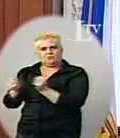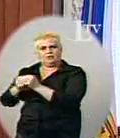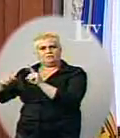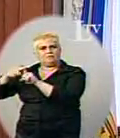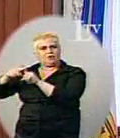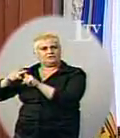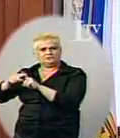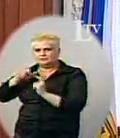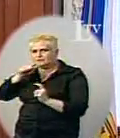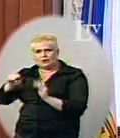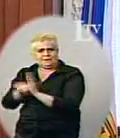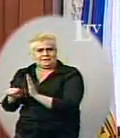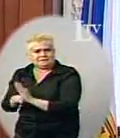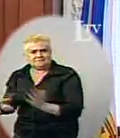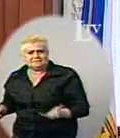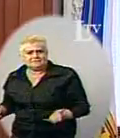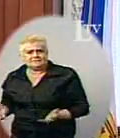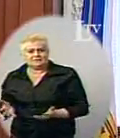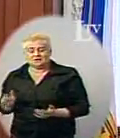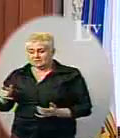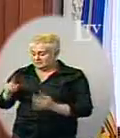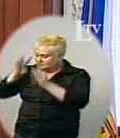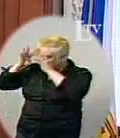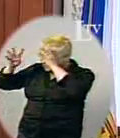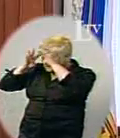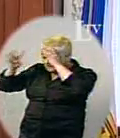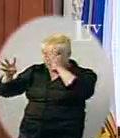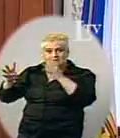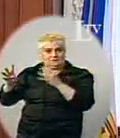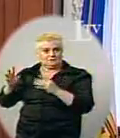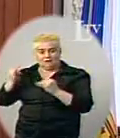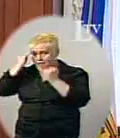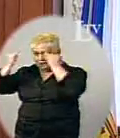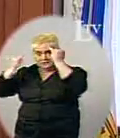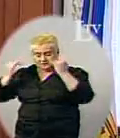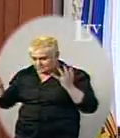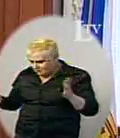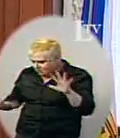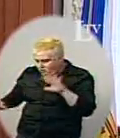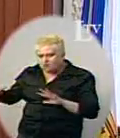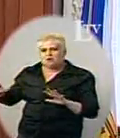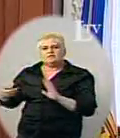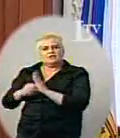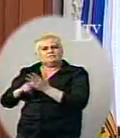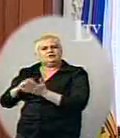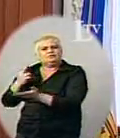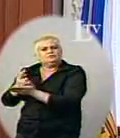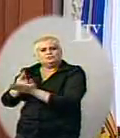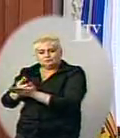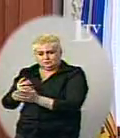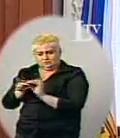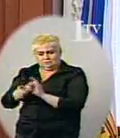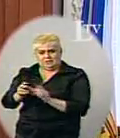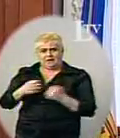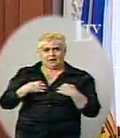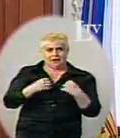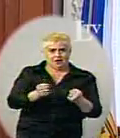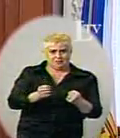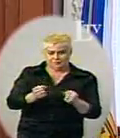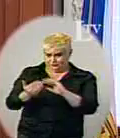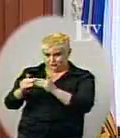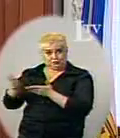This innovative and integrated approach will bring together resources from health,